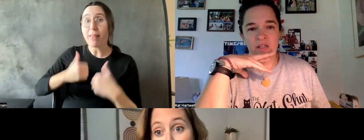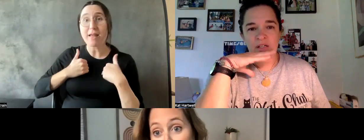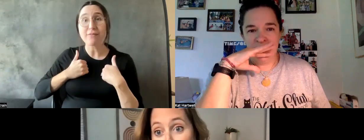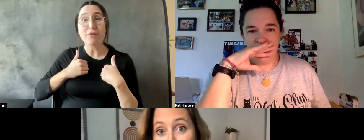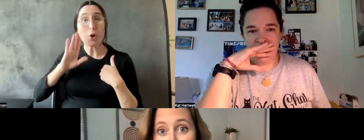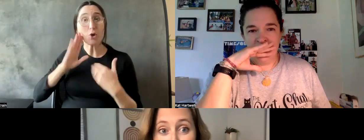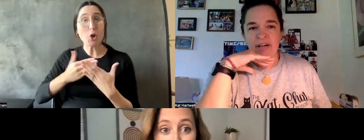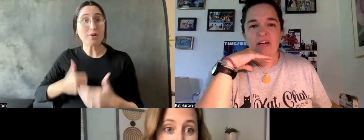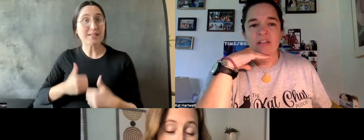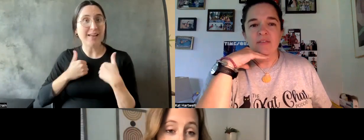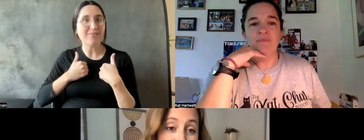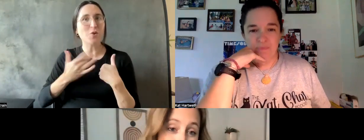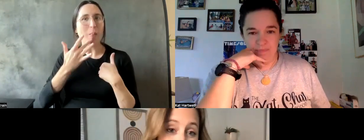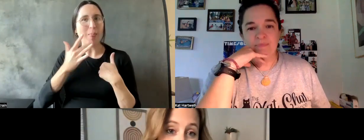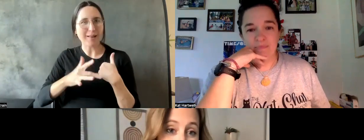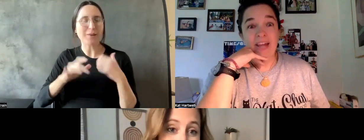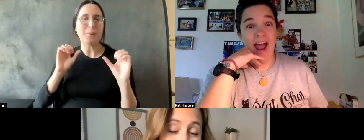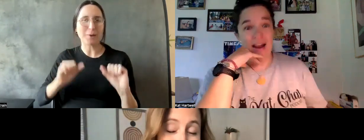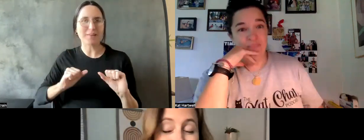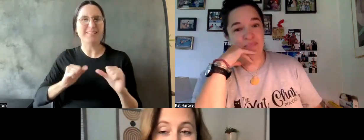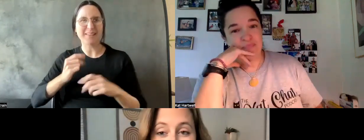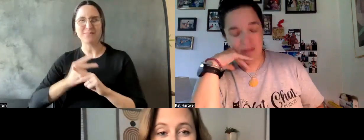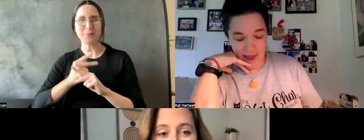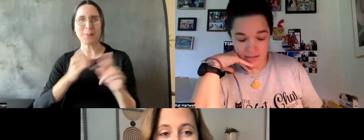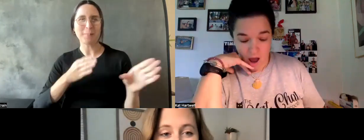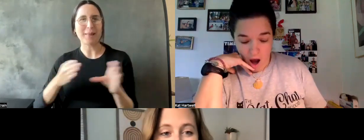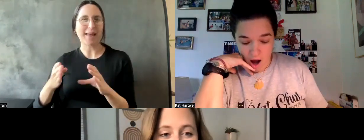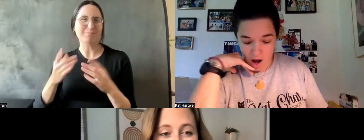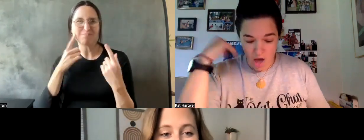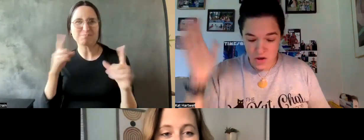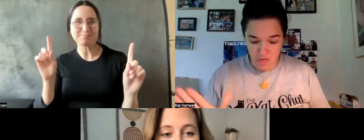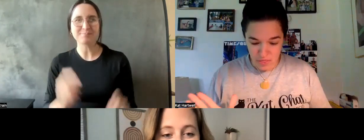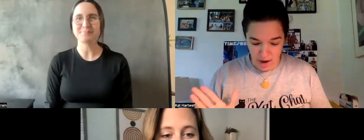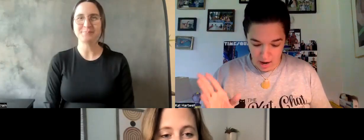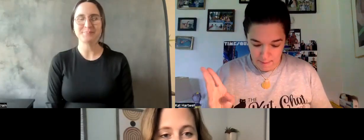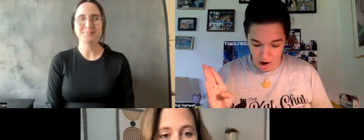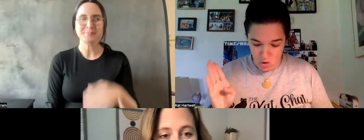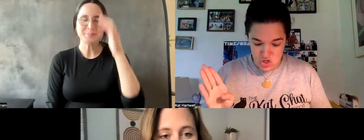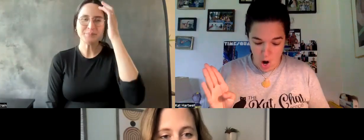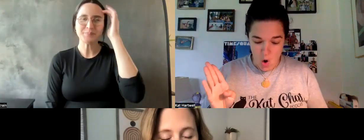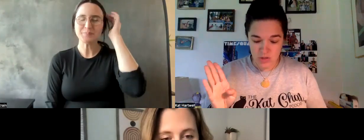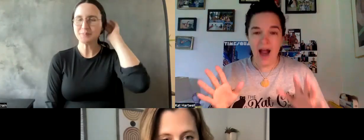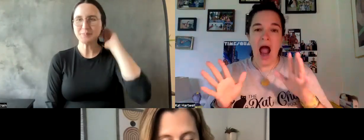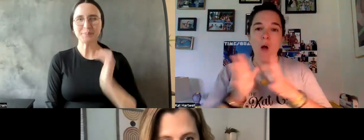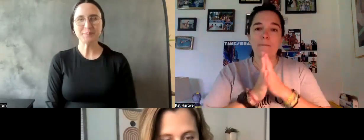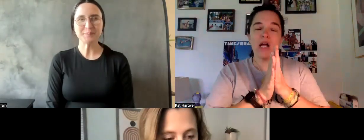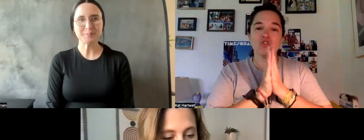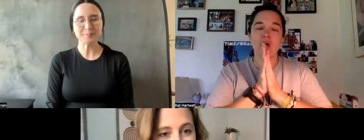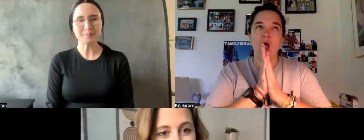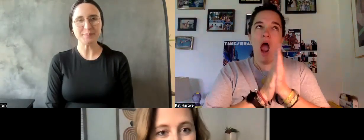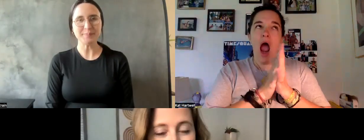able to make it work. So yeah. Yeah. Yeah. Another thing about the show, like